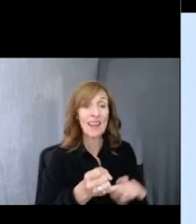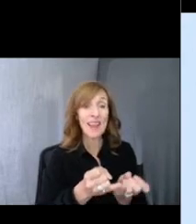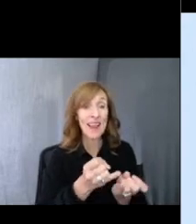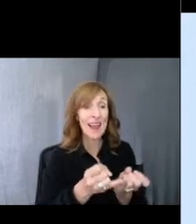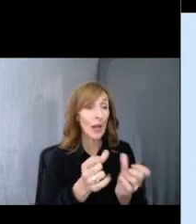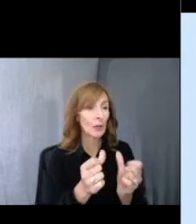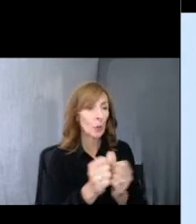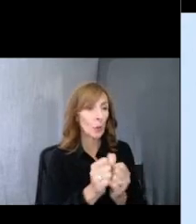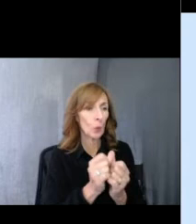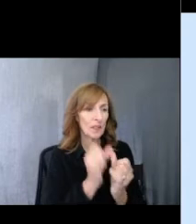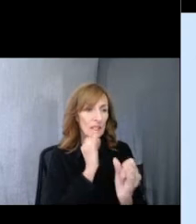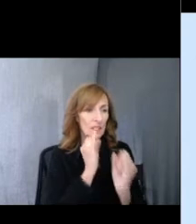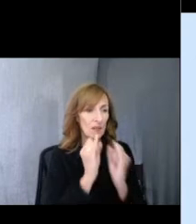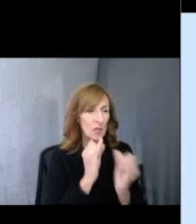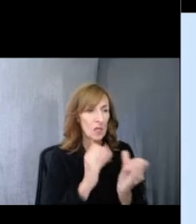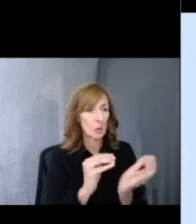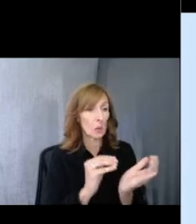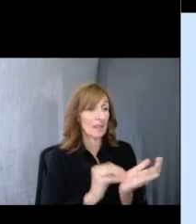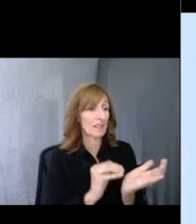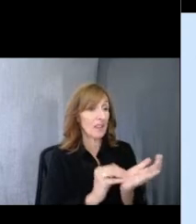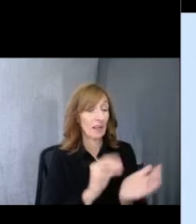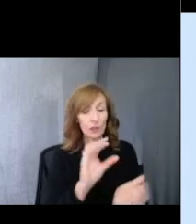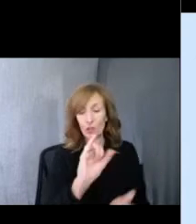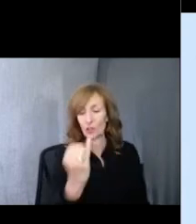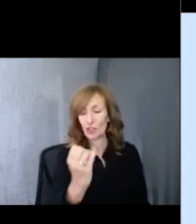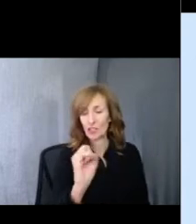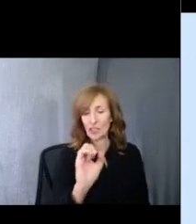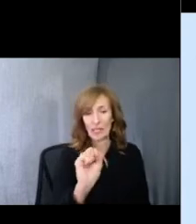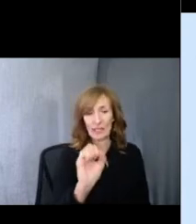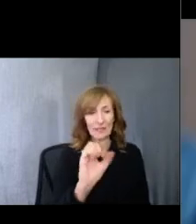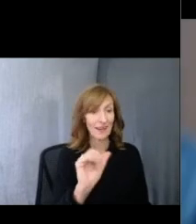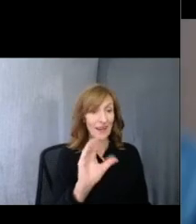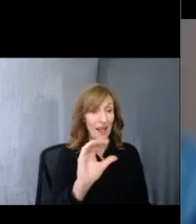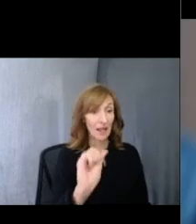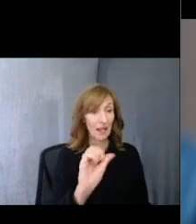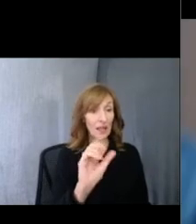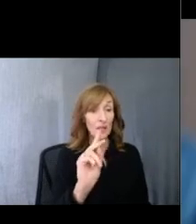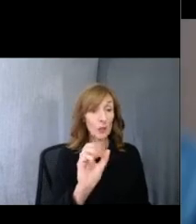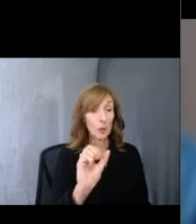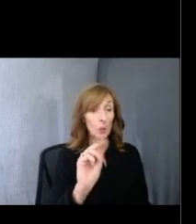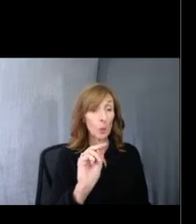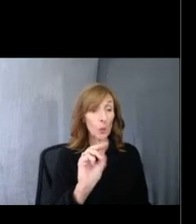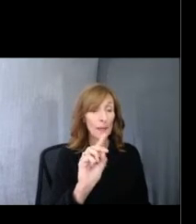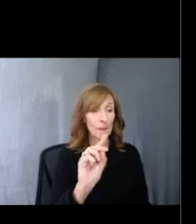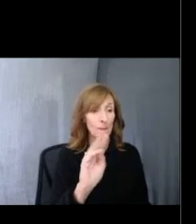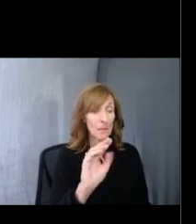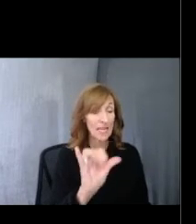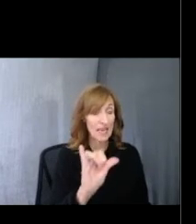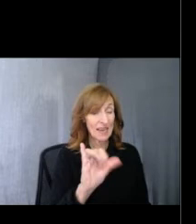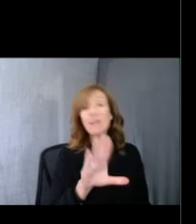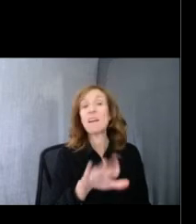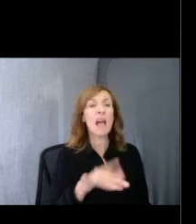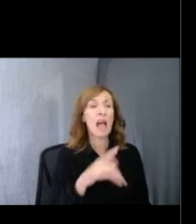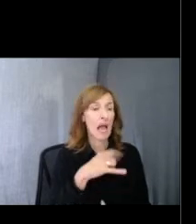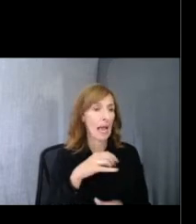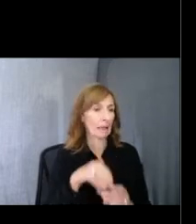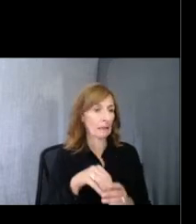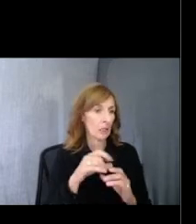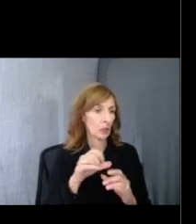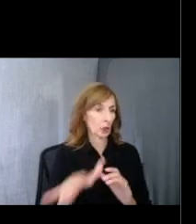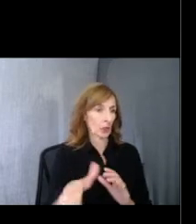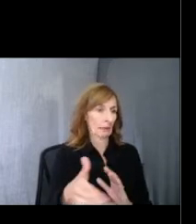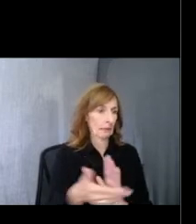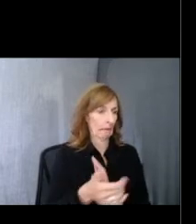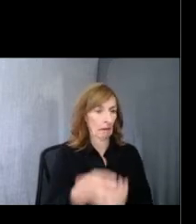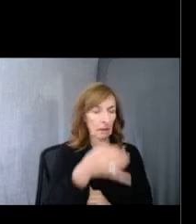with Dr. Jessica Quimby, who's an expert in chronic kidney disease. And in that interview, I asked Jessica a lot of questions